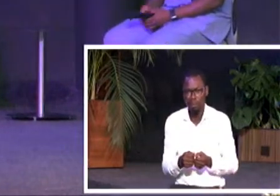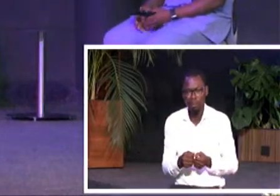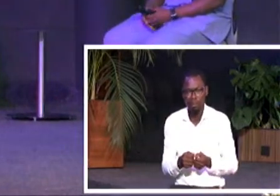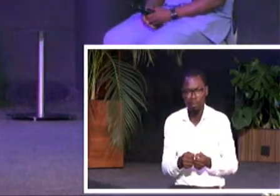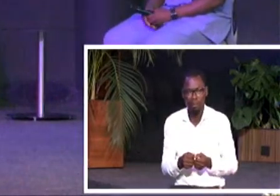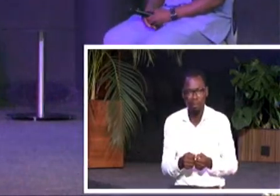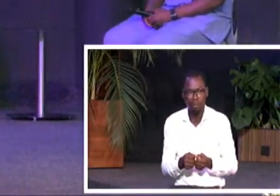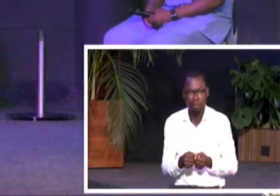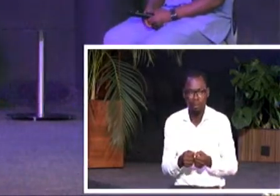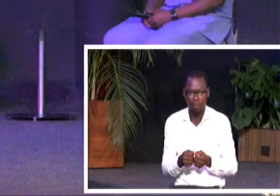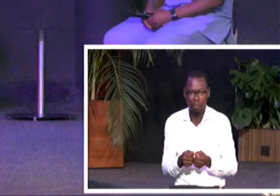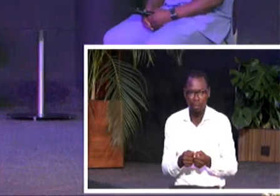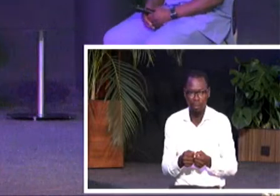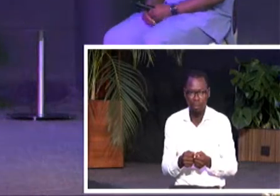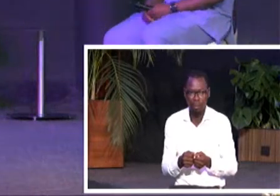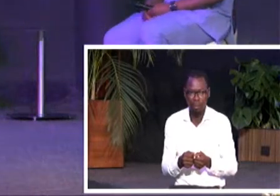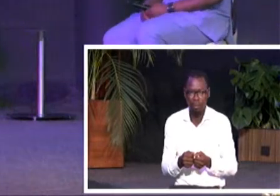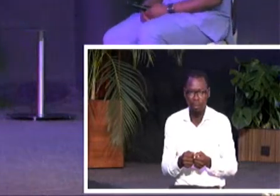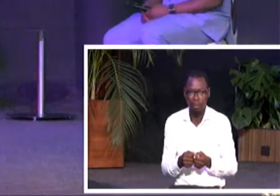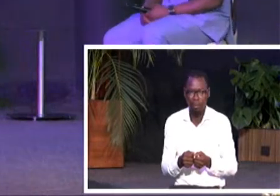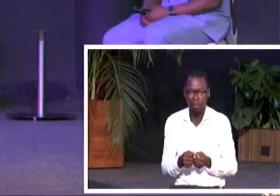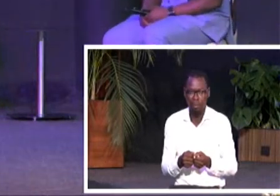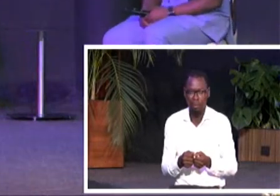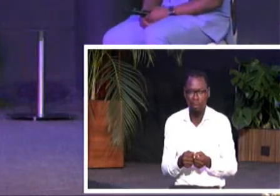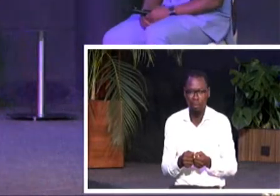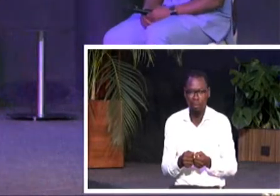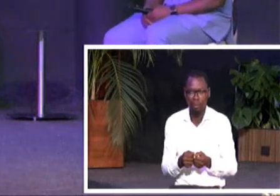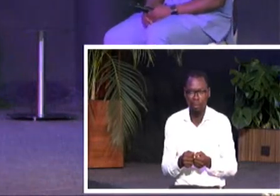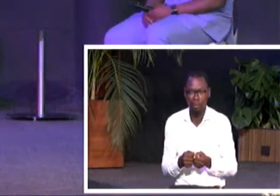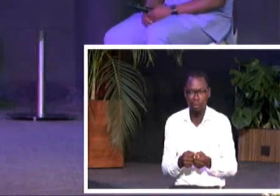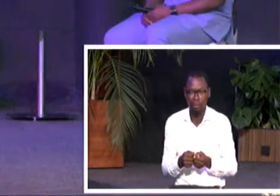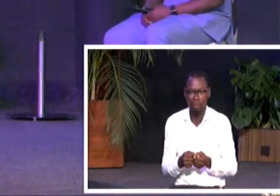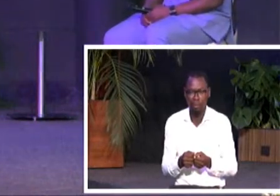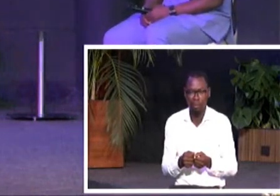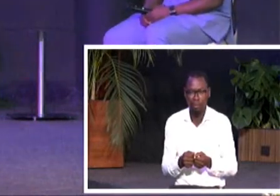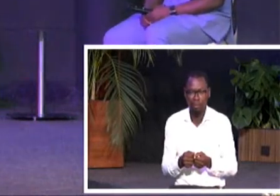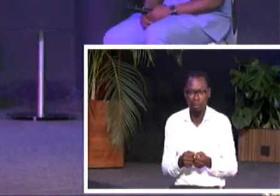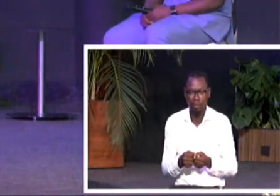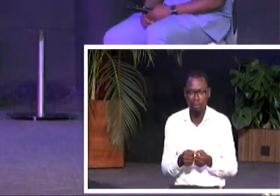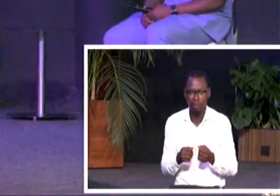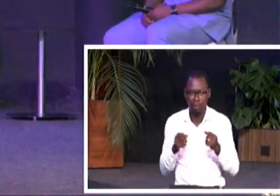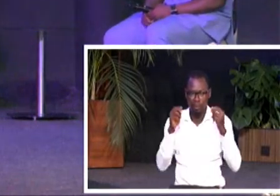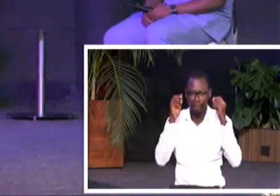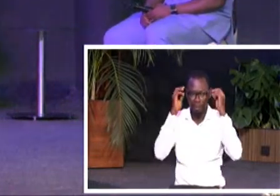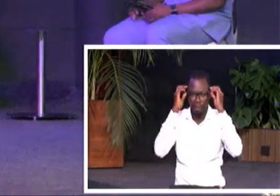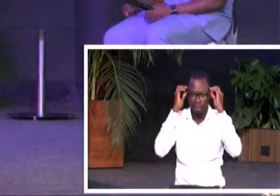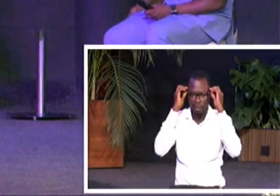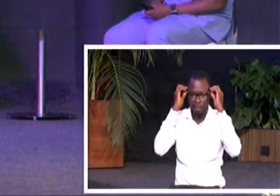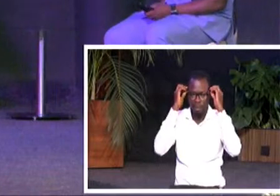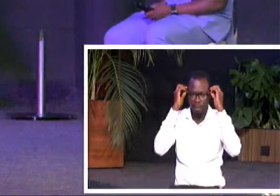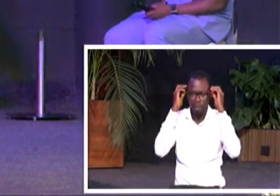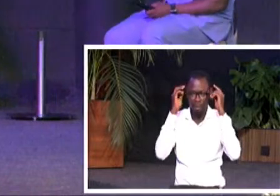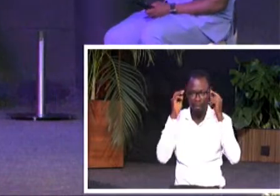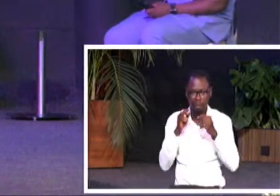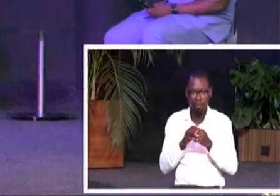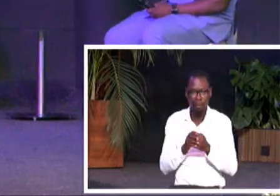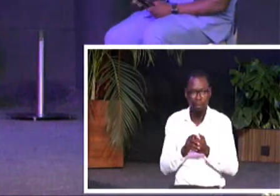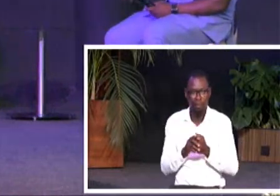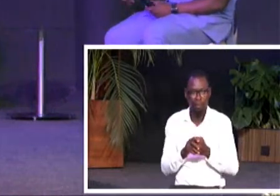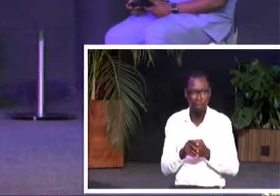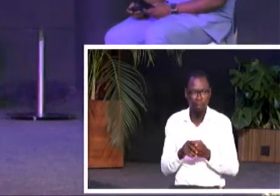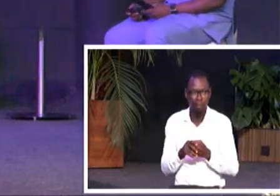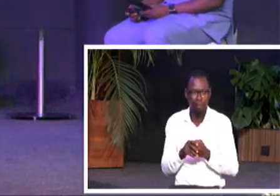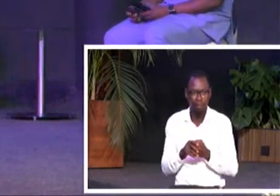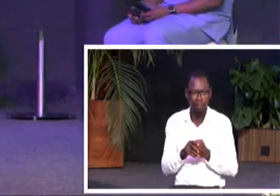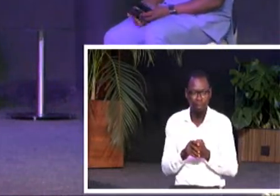about organic foods. Moses' question presumes that we no longer do organic foods. Is that the situation? Yes, it's